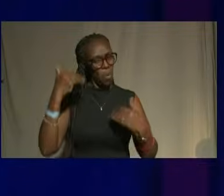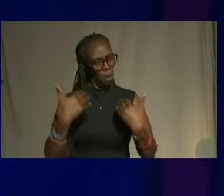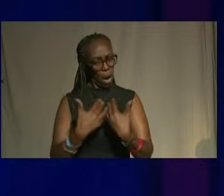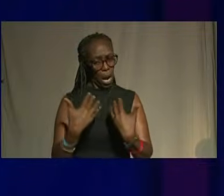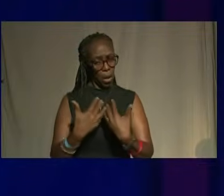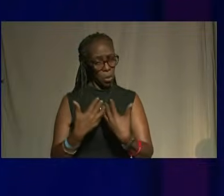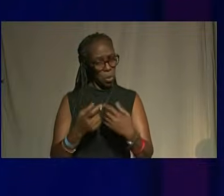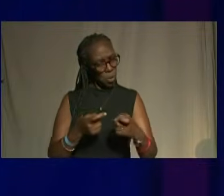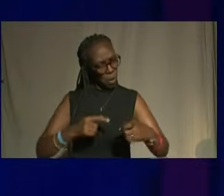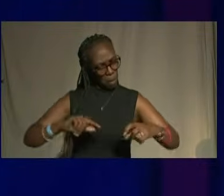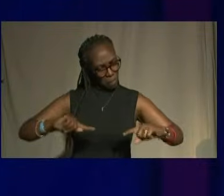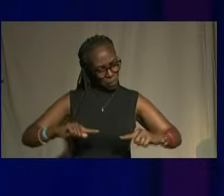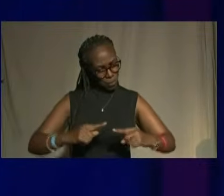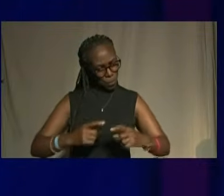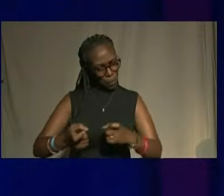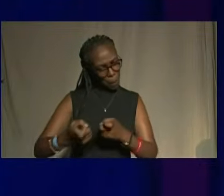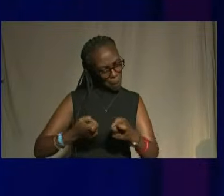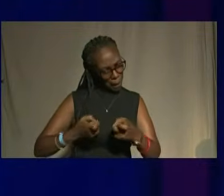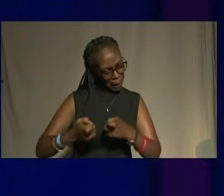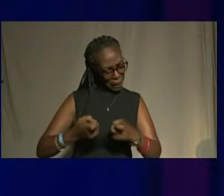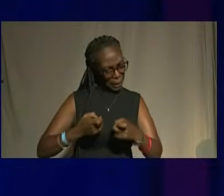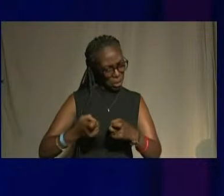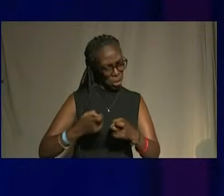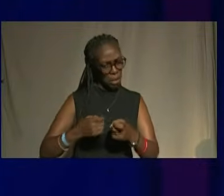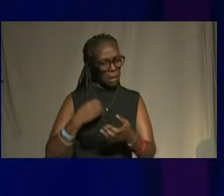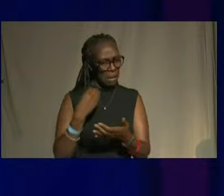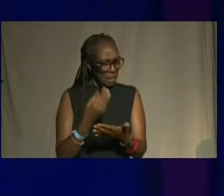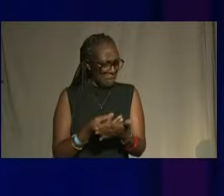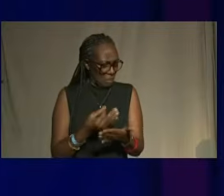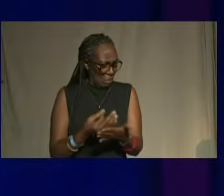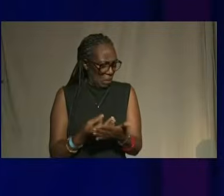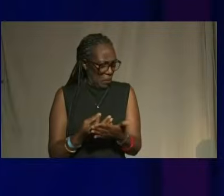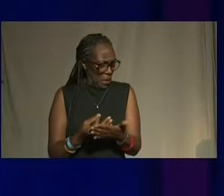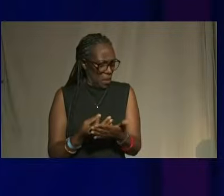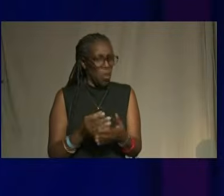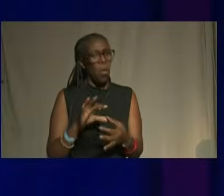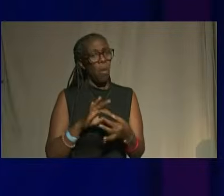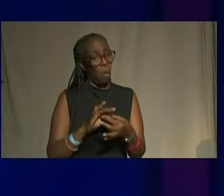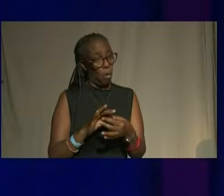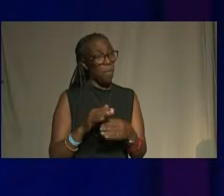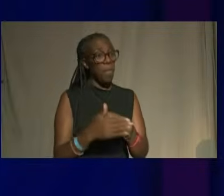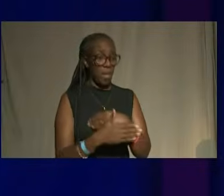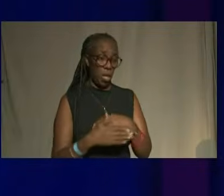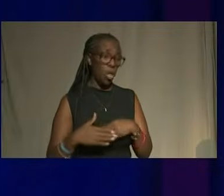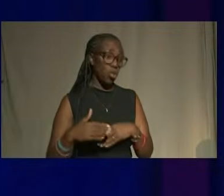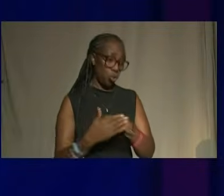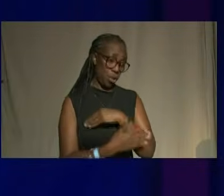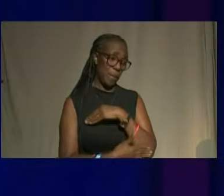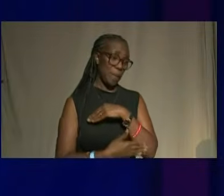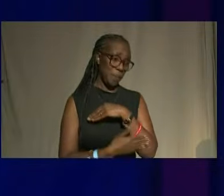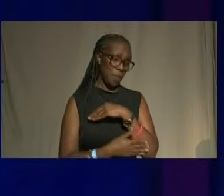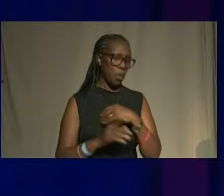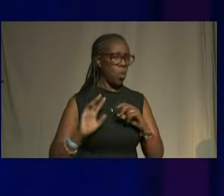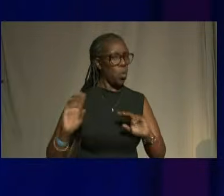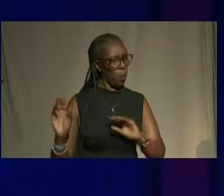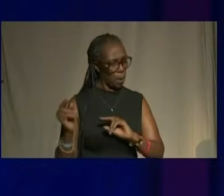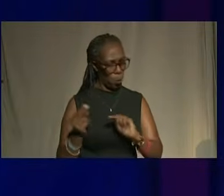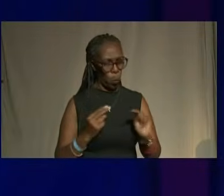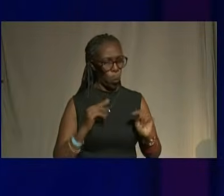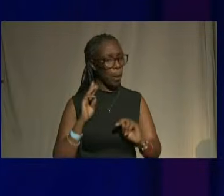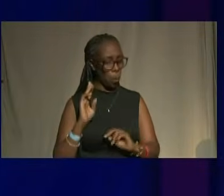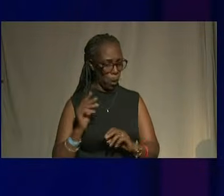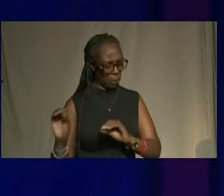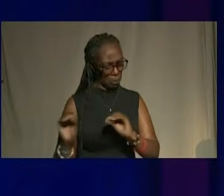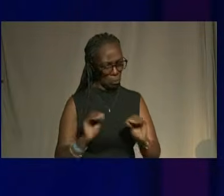the revenue affairs of the country, and we are going to move with this in a responsible way over